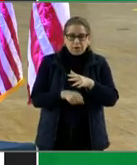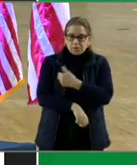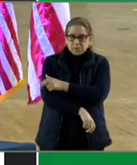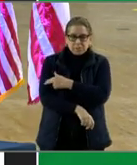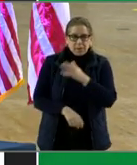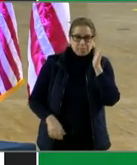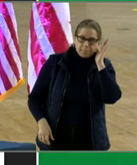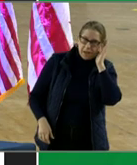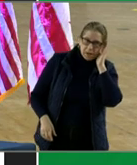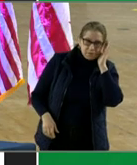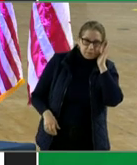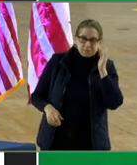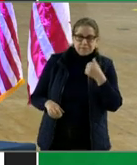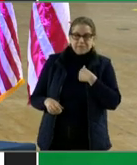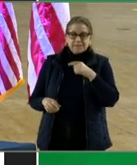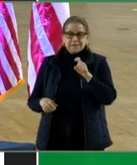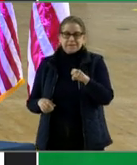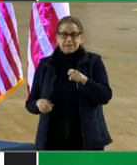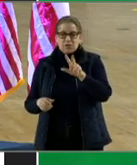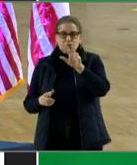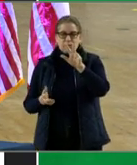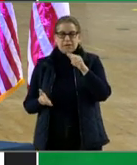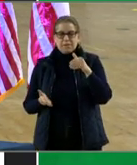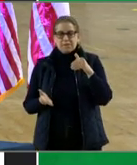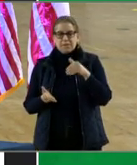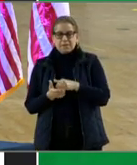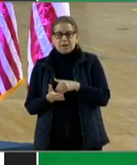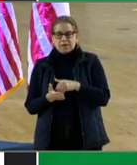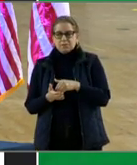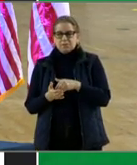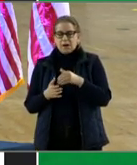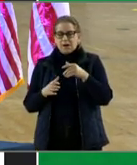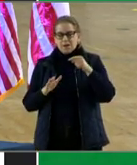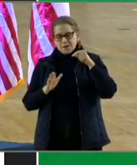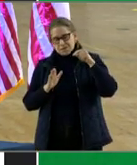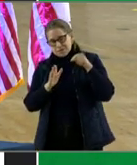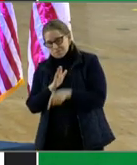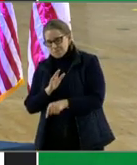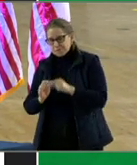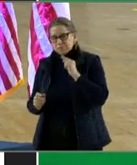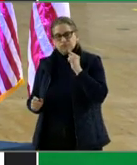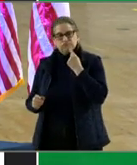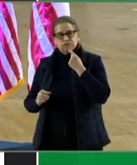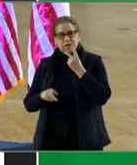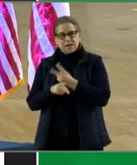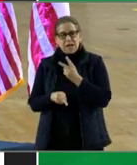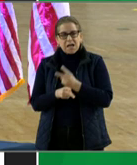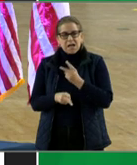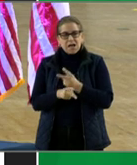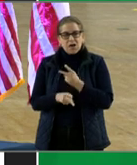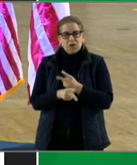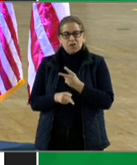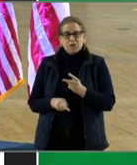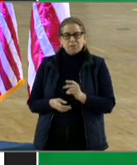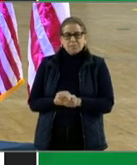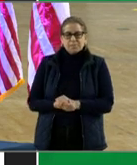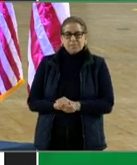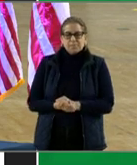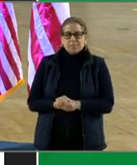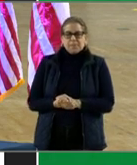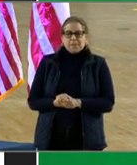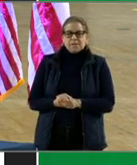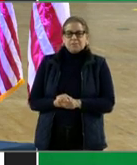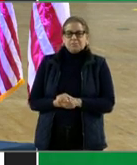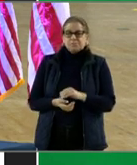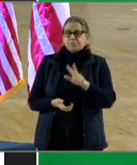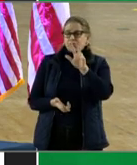2,800 ICU beds. This is our current supply. So we're working with our healthcare providers to